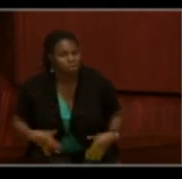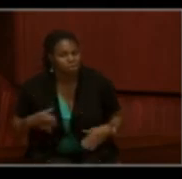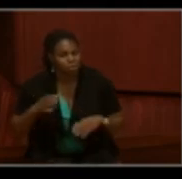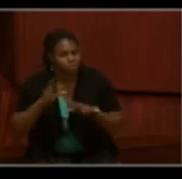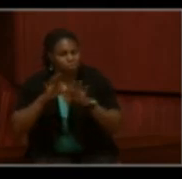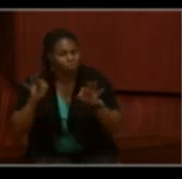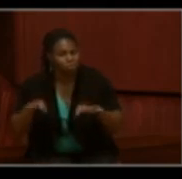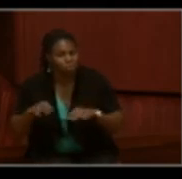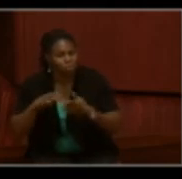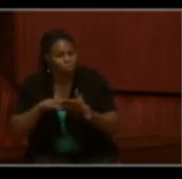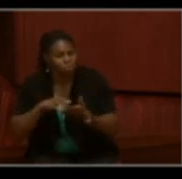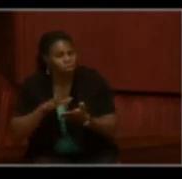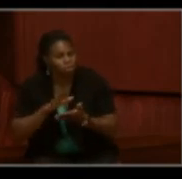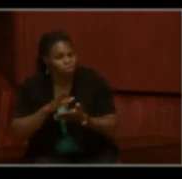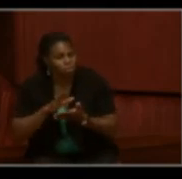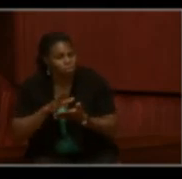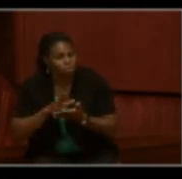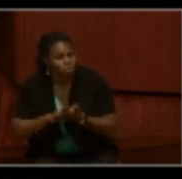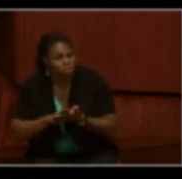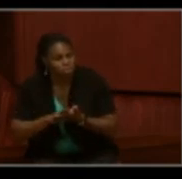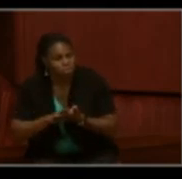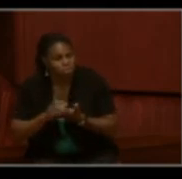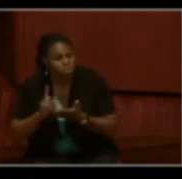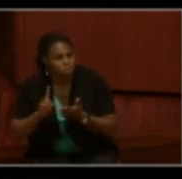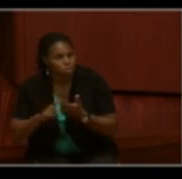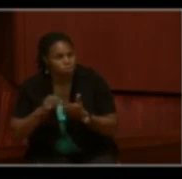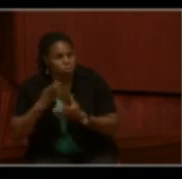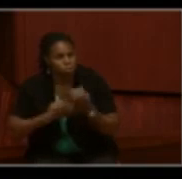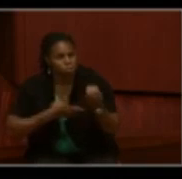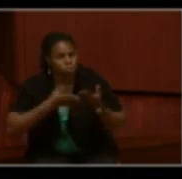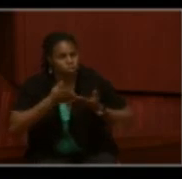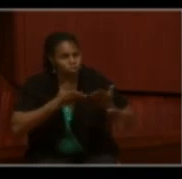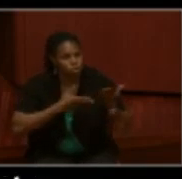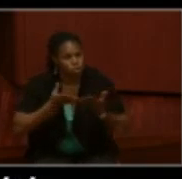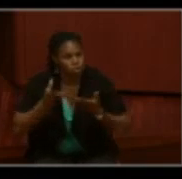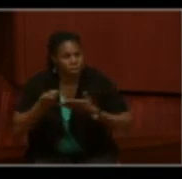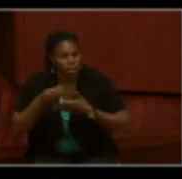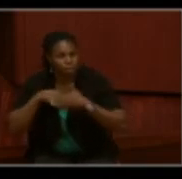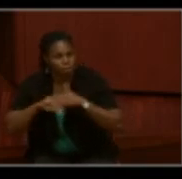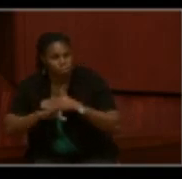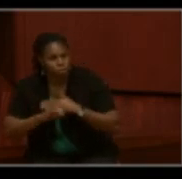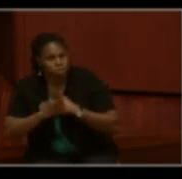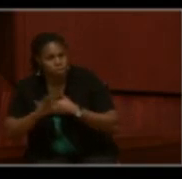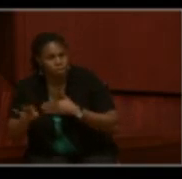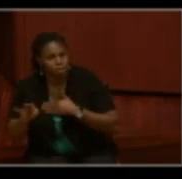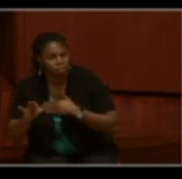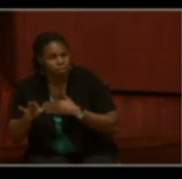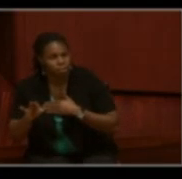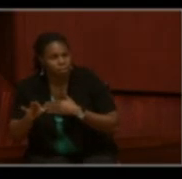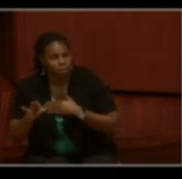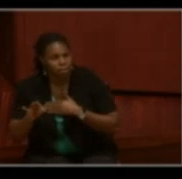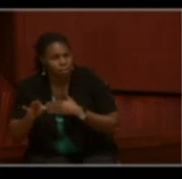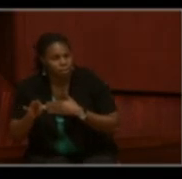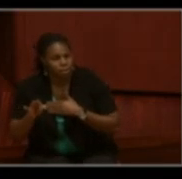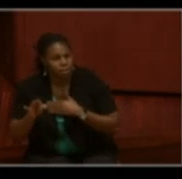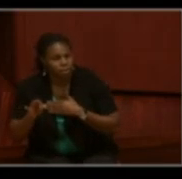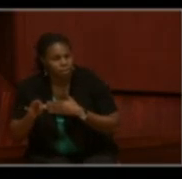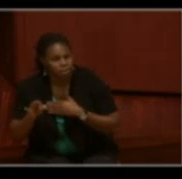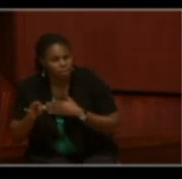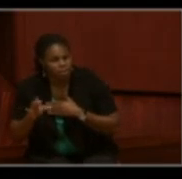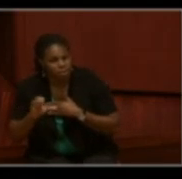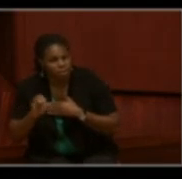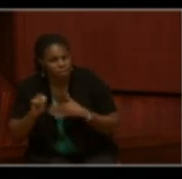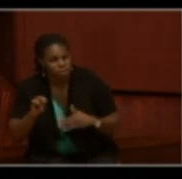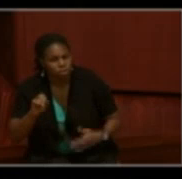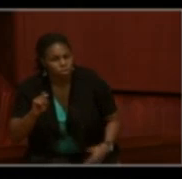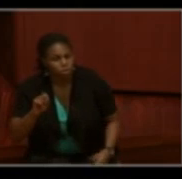have the records of those who both served as enrollees of the Civilian Conservation Corps and those who were